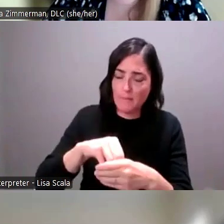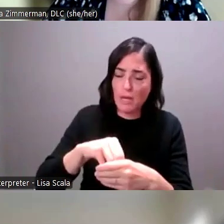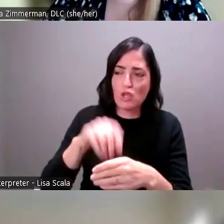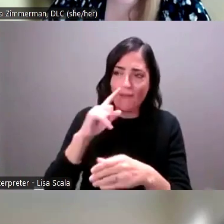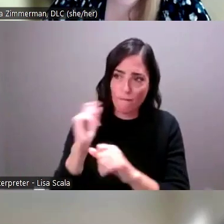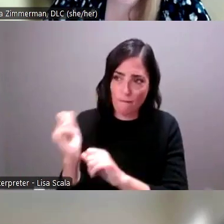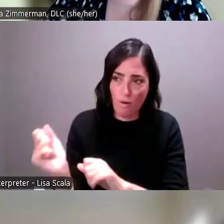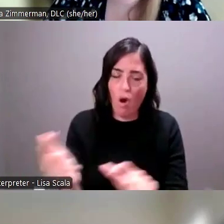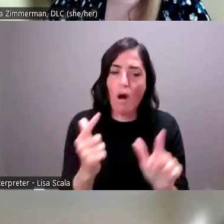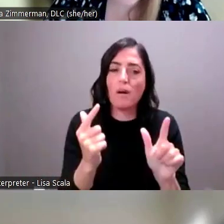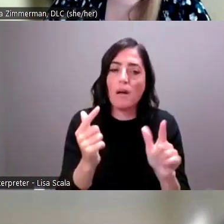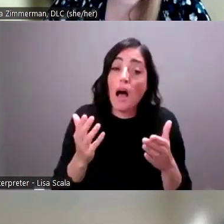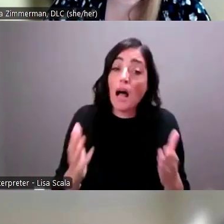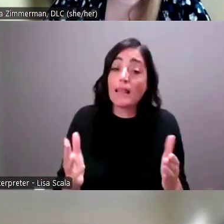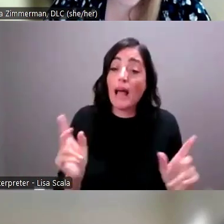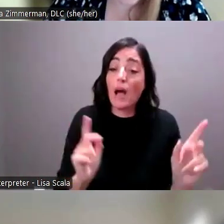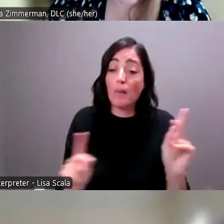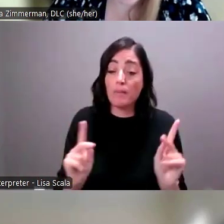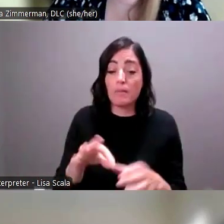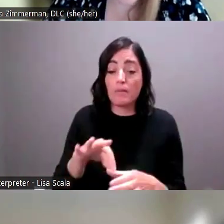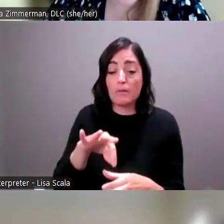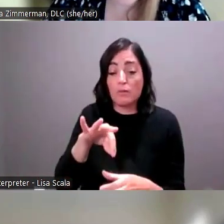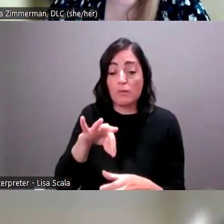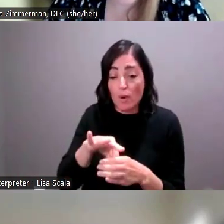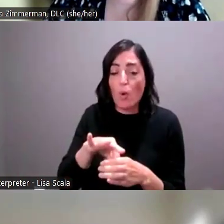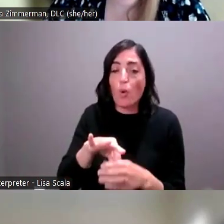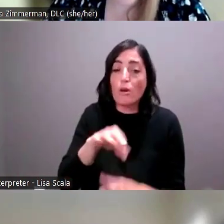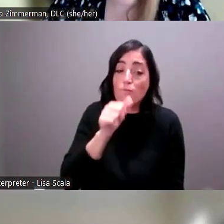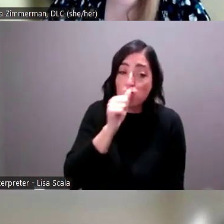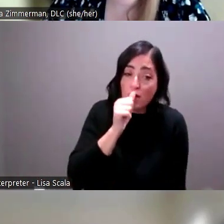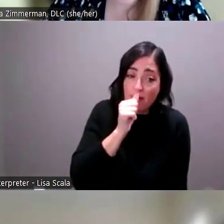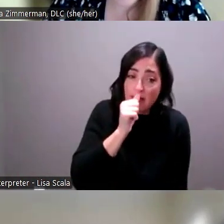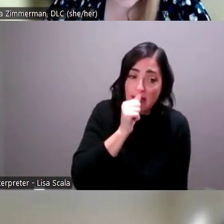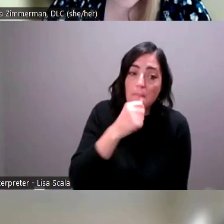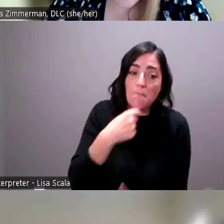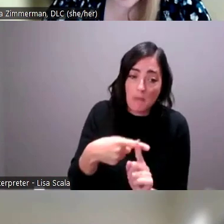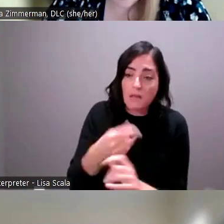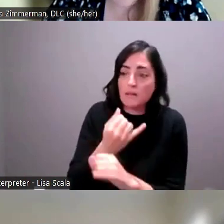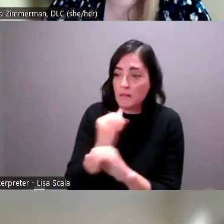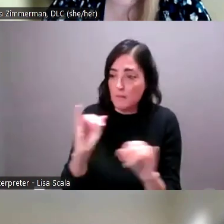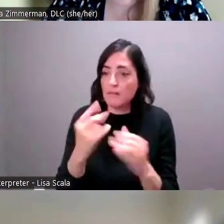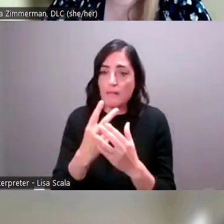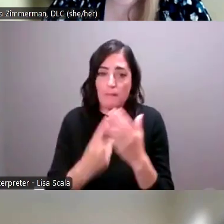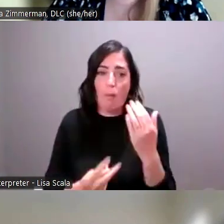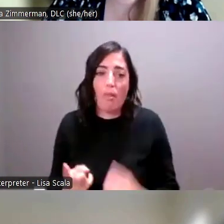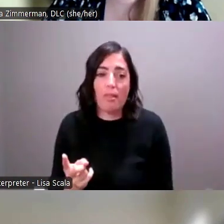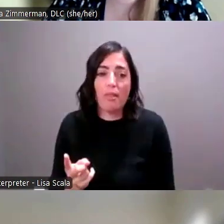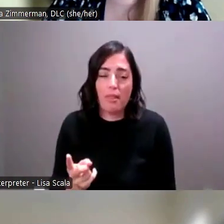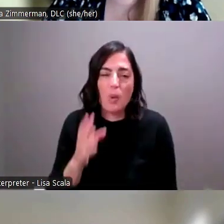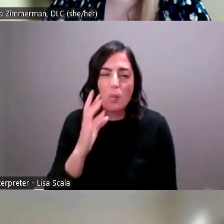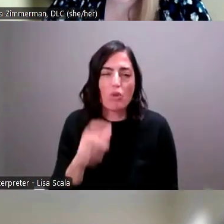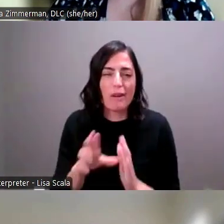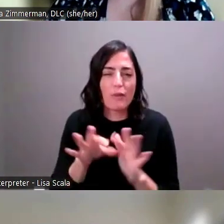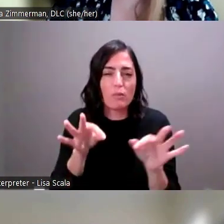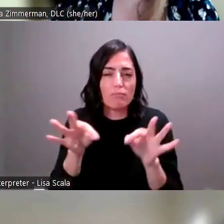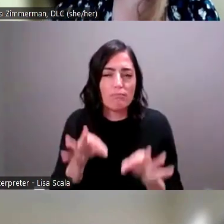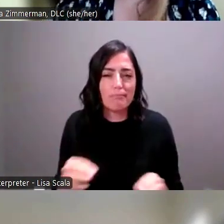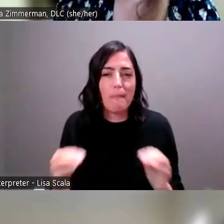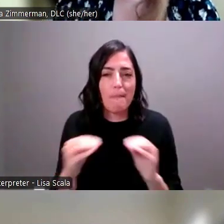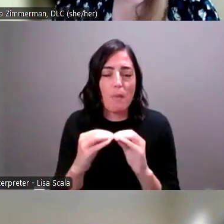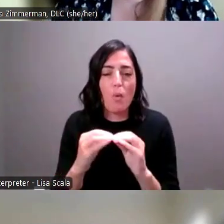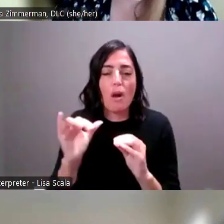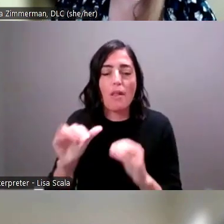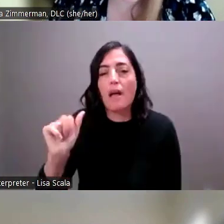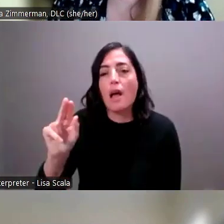and allow people to vote privately and independently. And we'll go through a little bit of what the